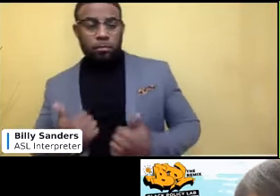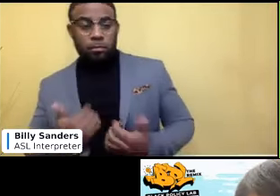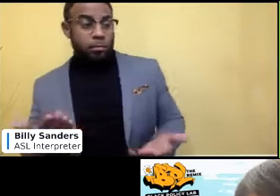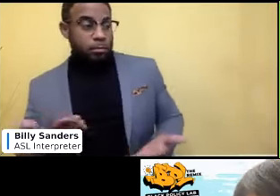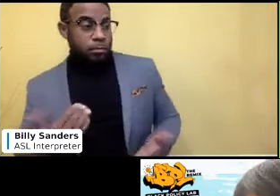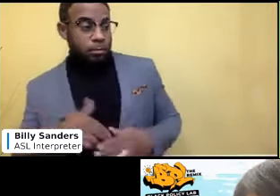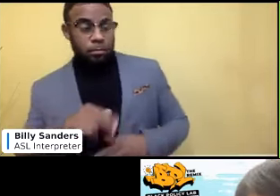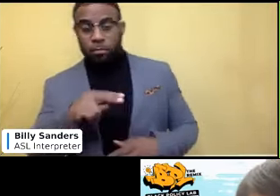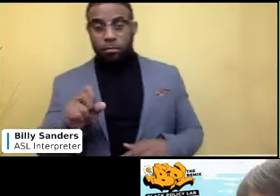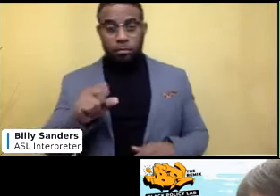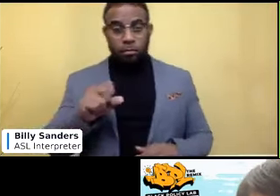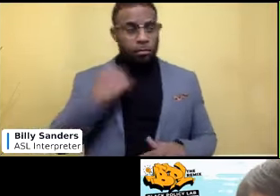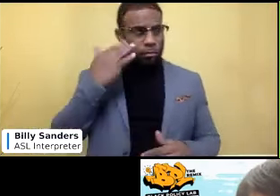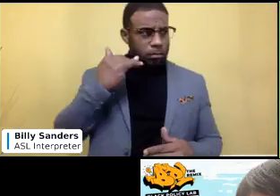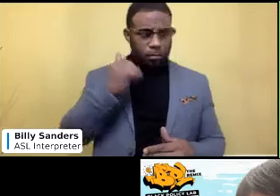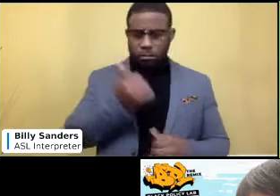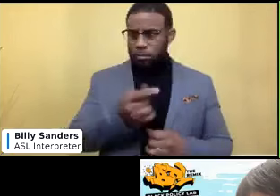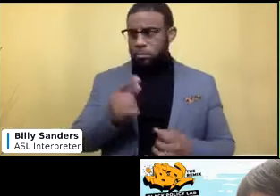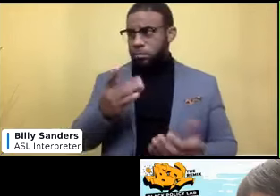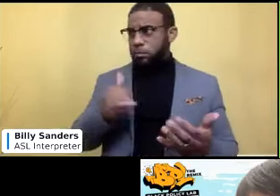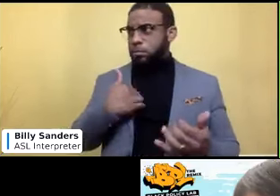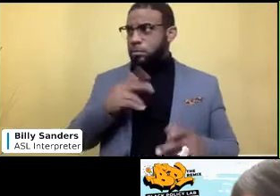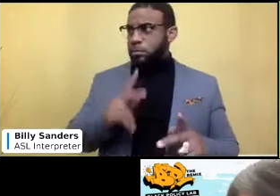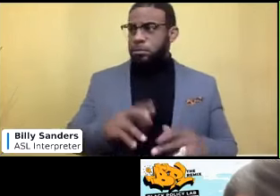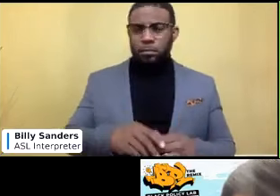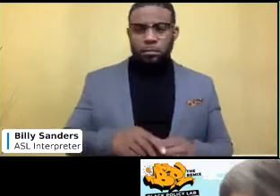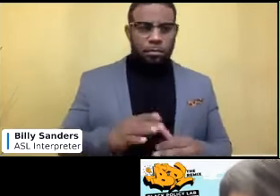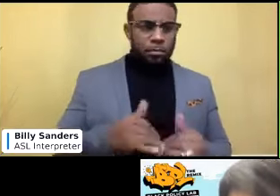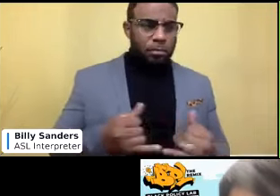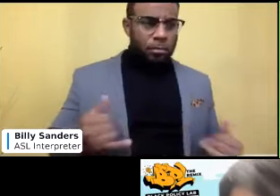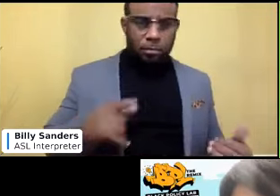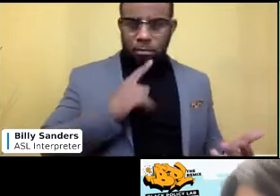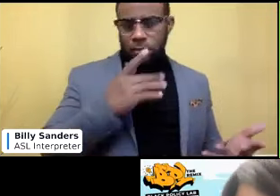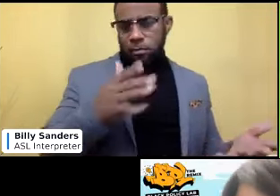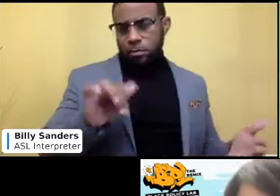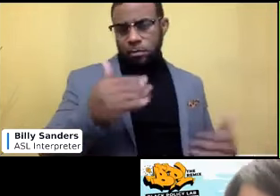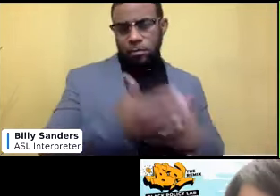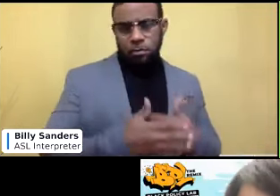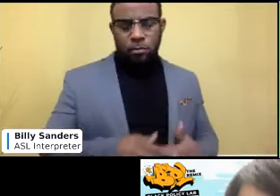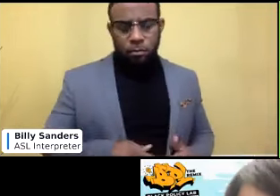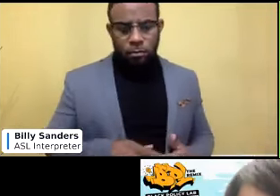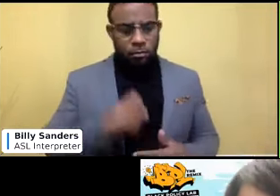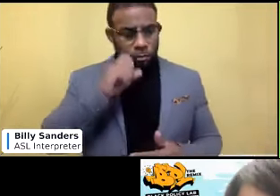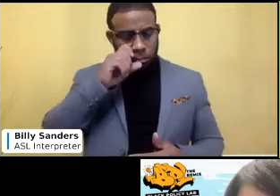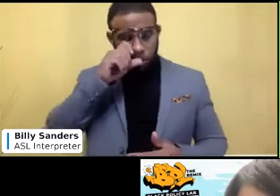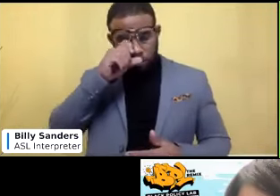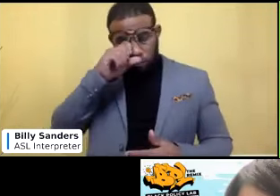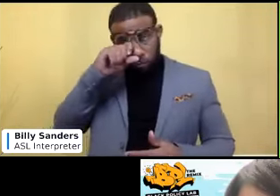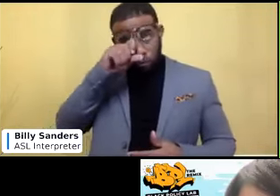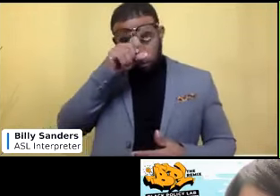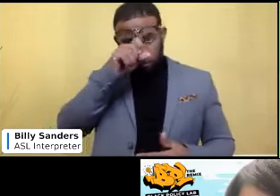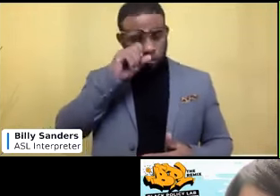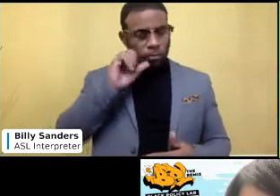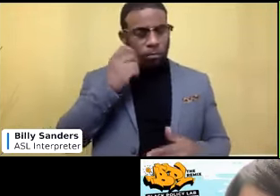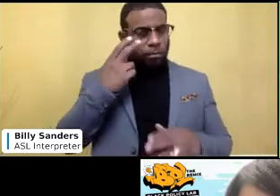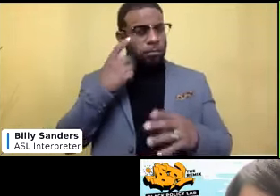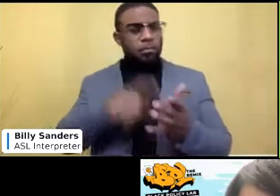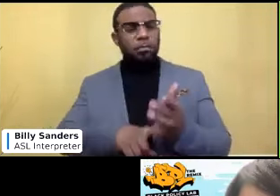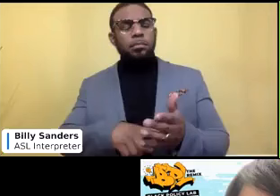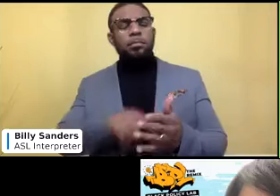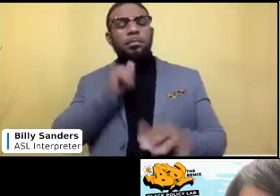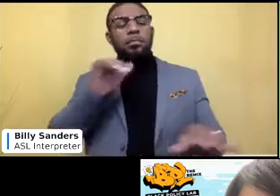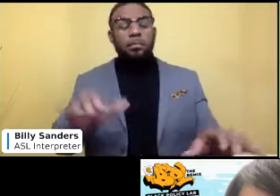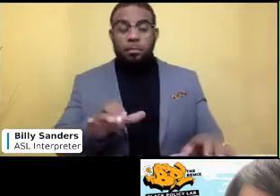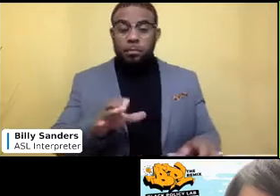we're in the United States. I don't know if we might have people online that are in other countries too. But, we have to call out the